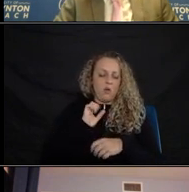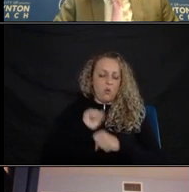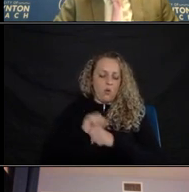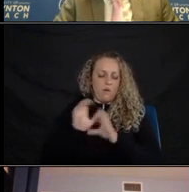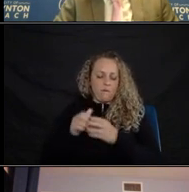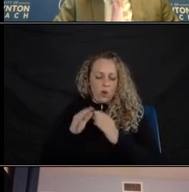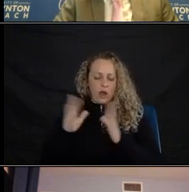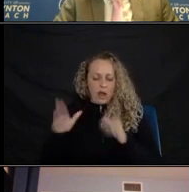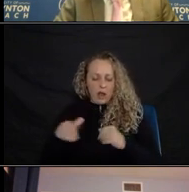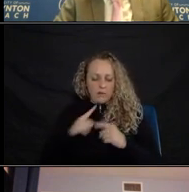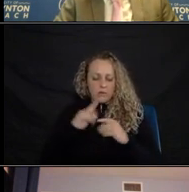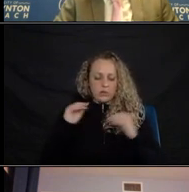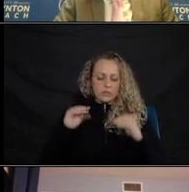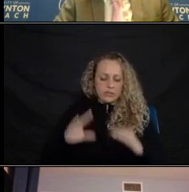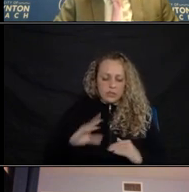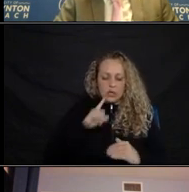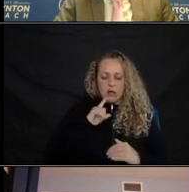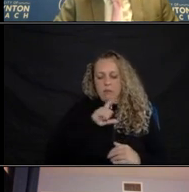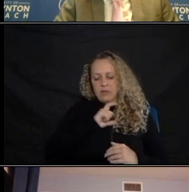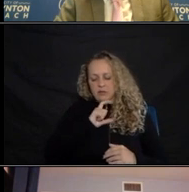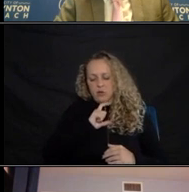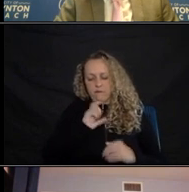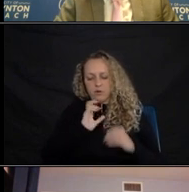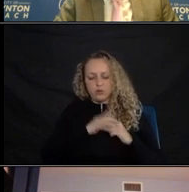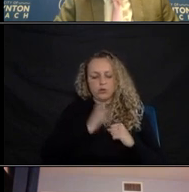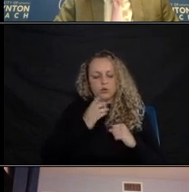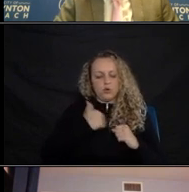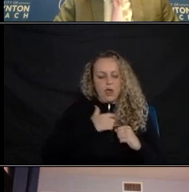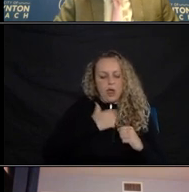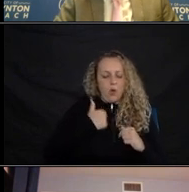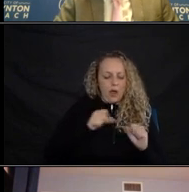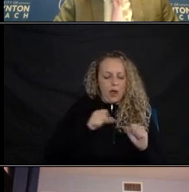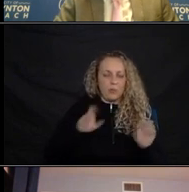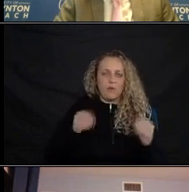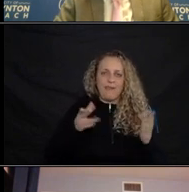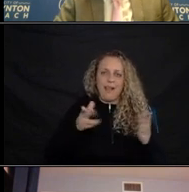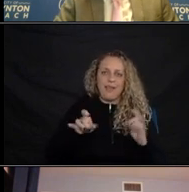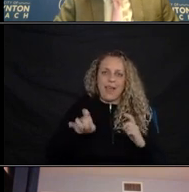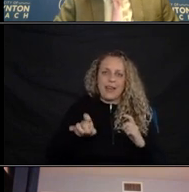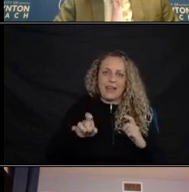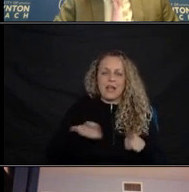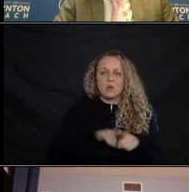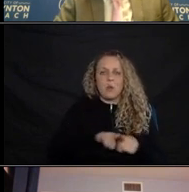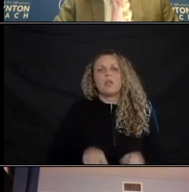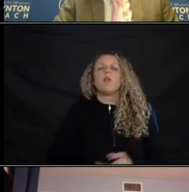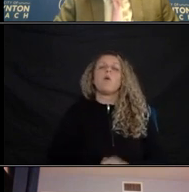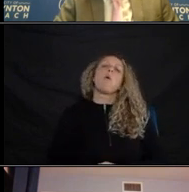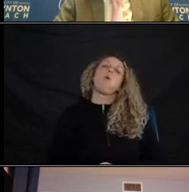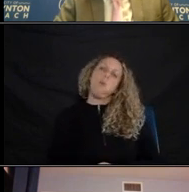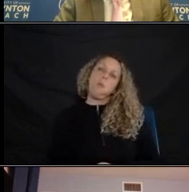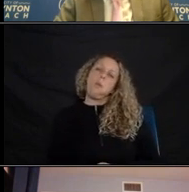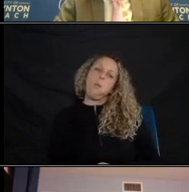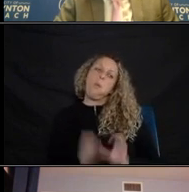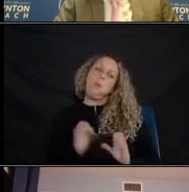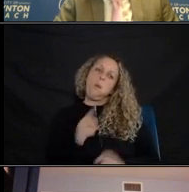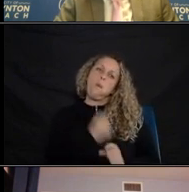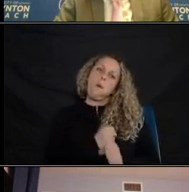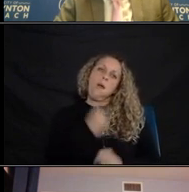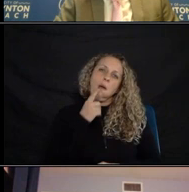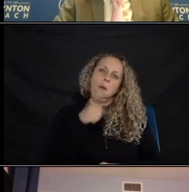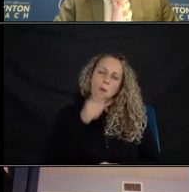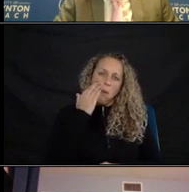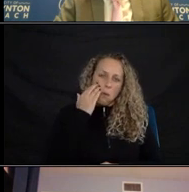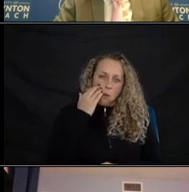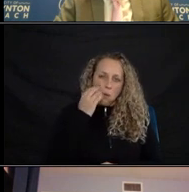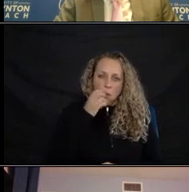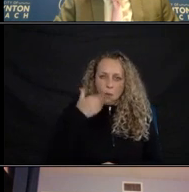for teachers and police officers, and we can provide that need as well. So I wanted to make sure that you knew who